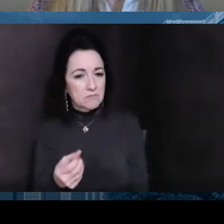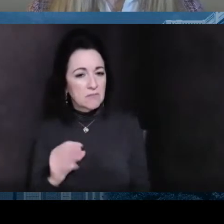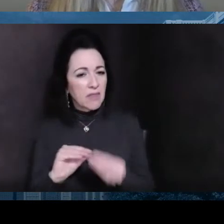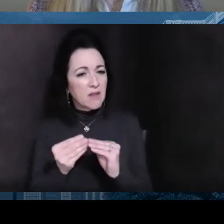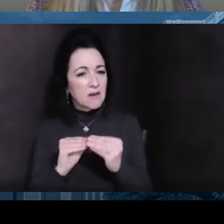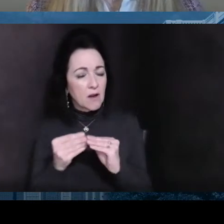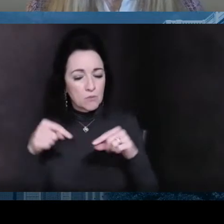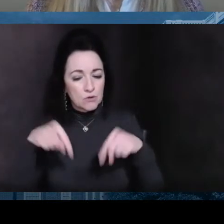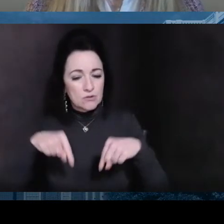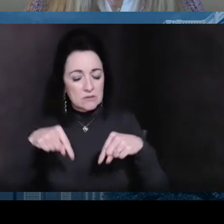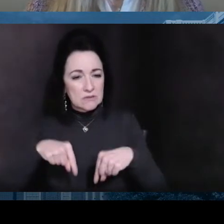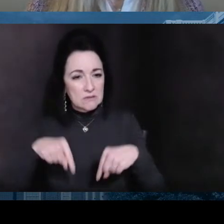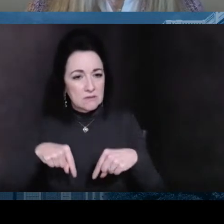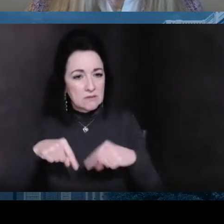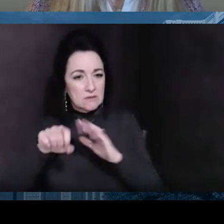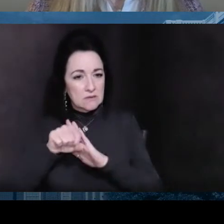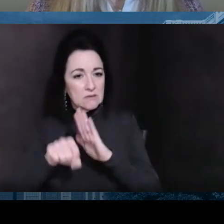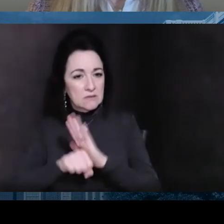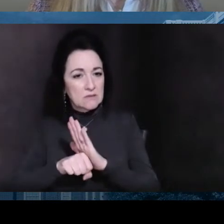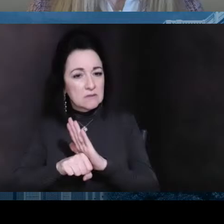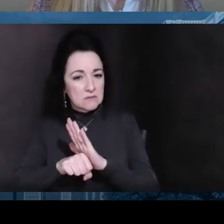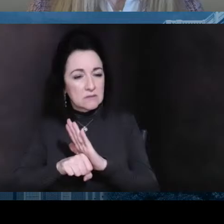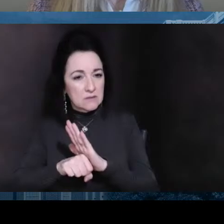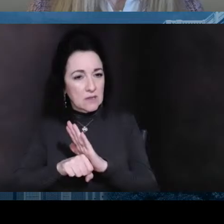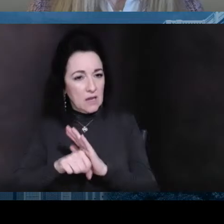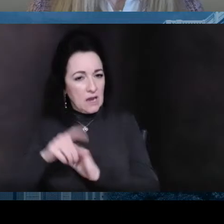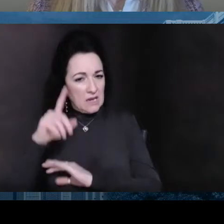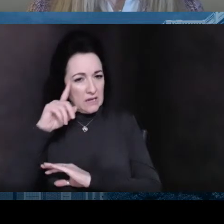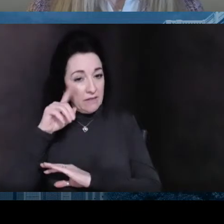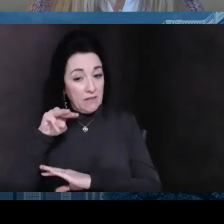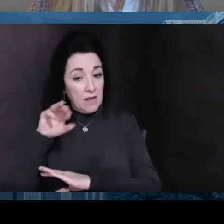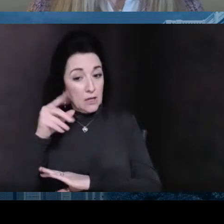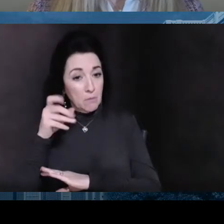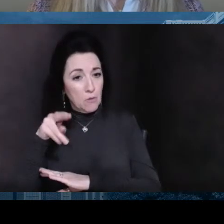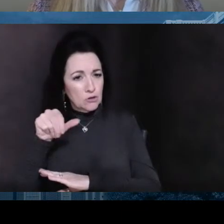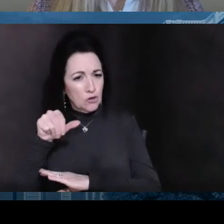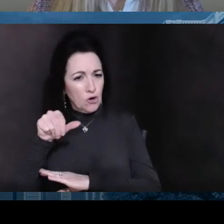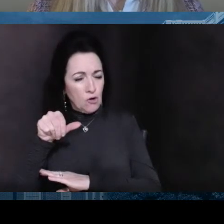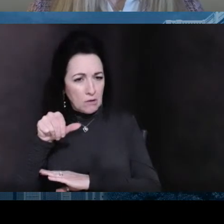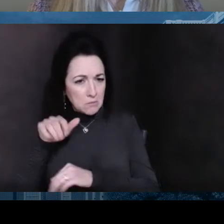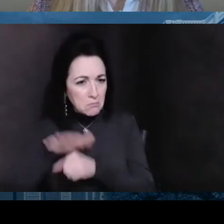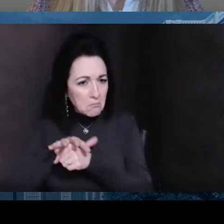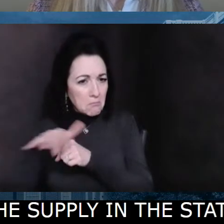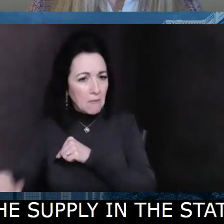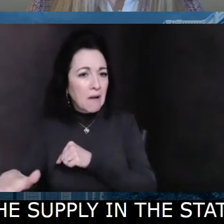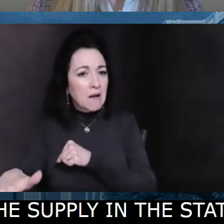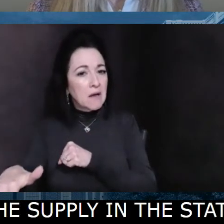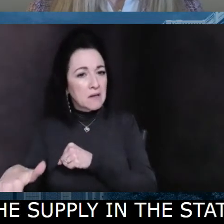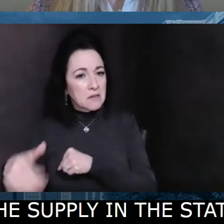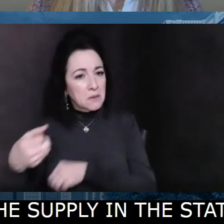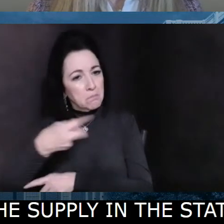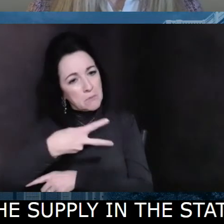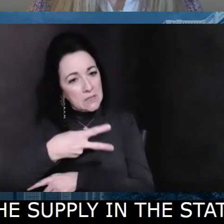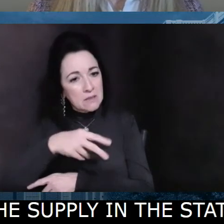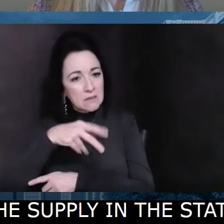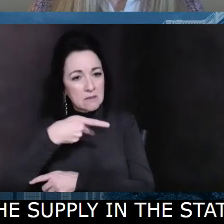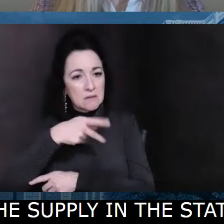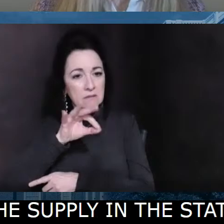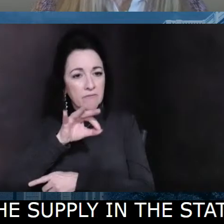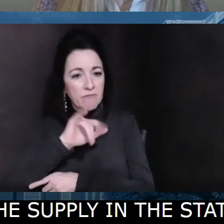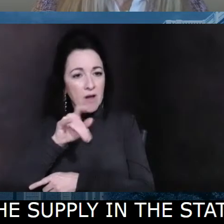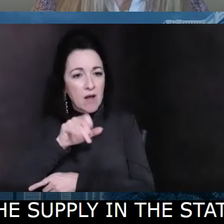There's basically double the amount of Moderna than the Pfizer vaccine. Is that by design? Does the state have a